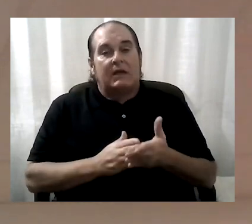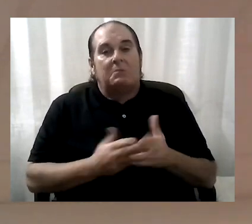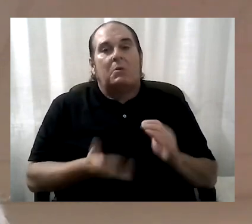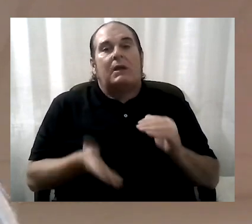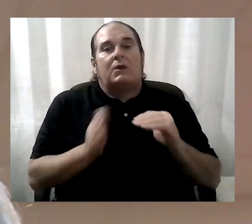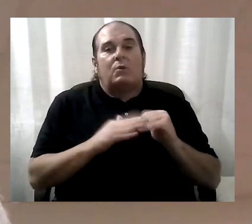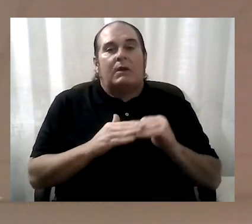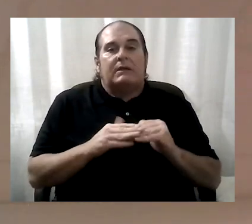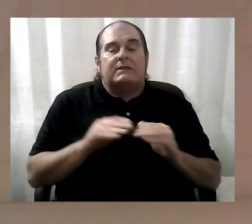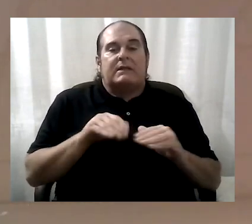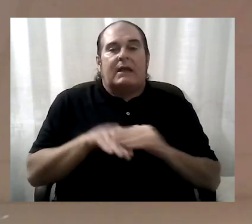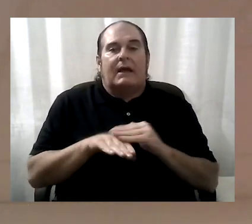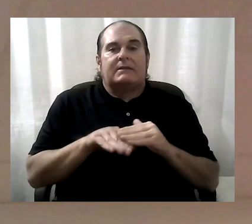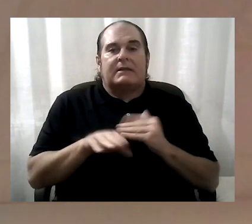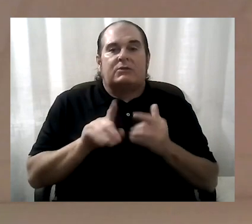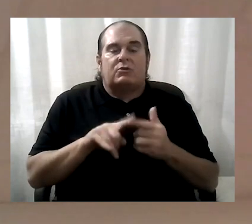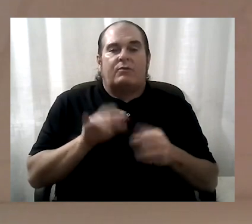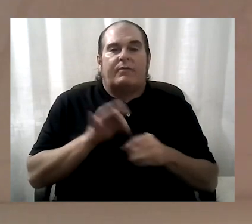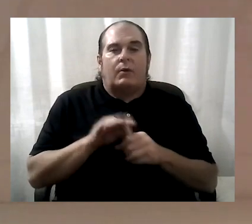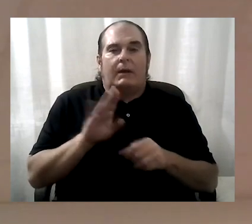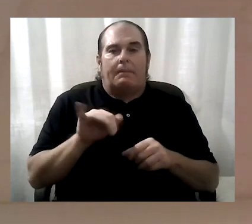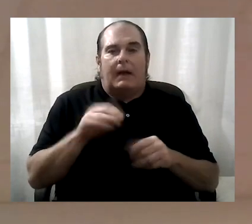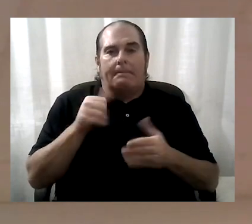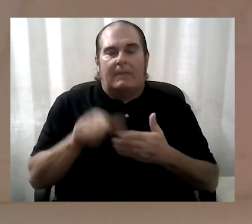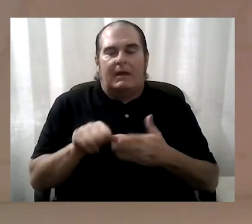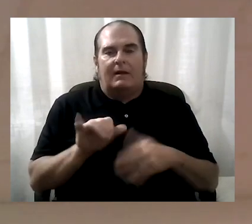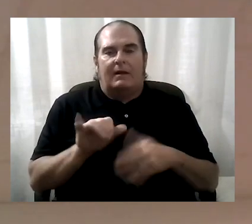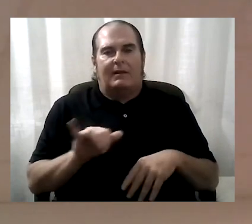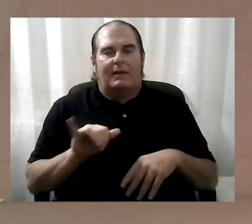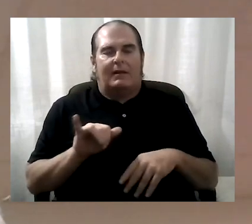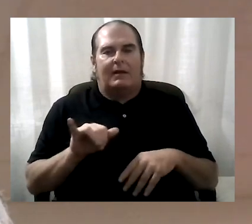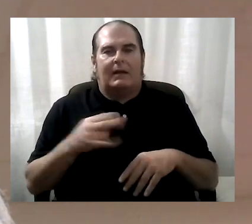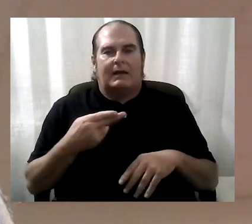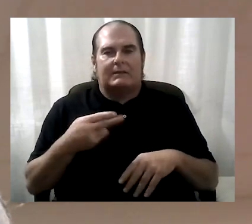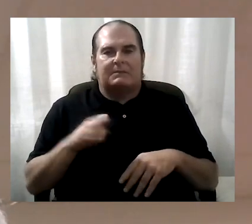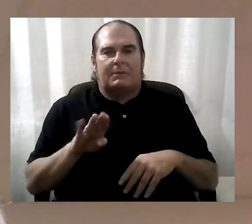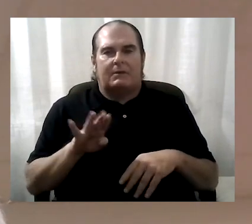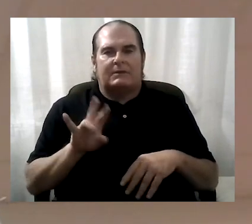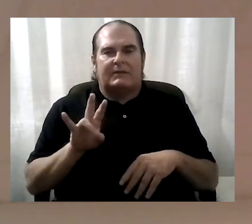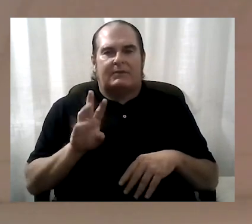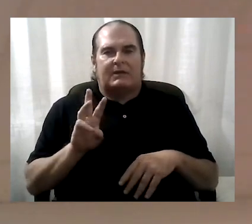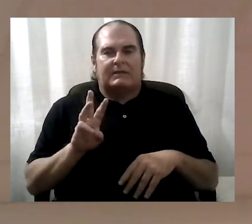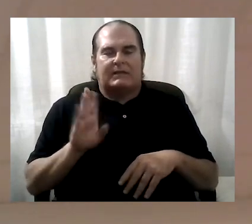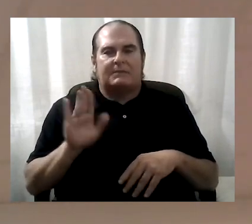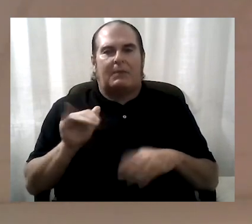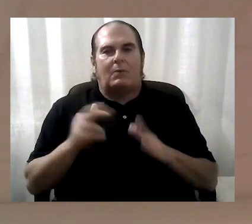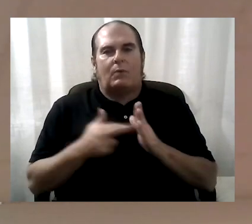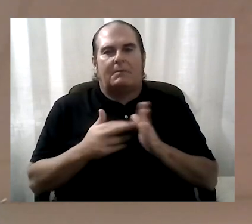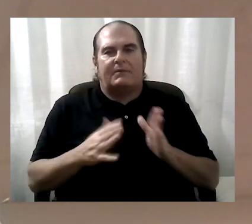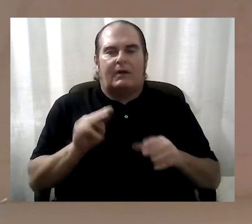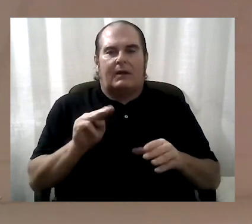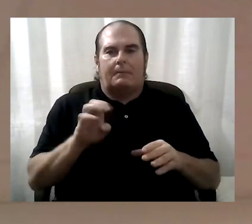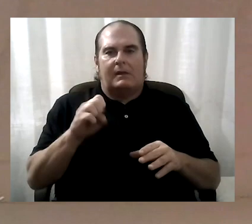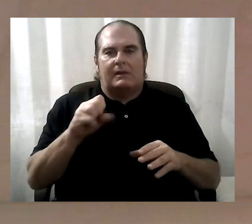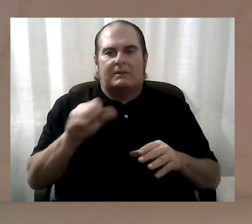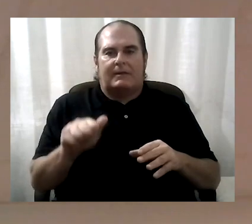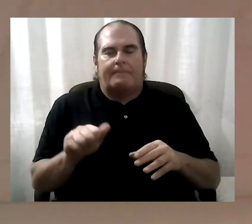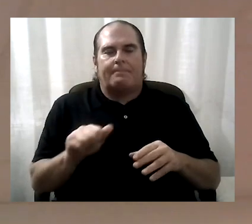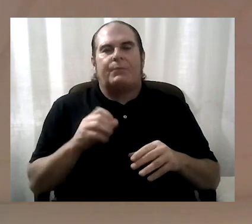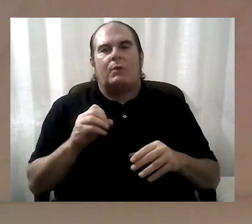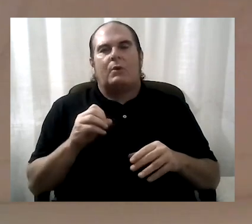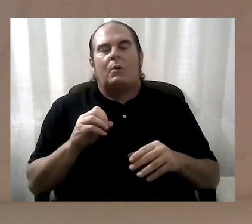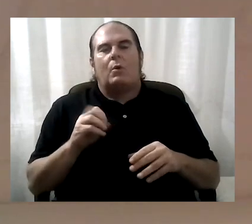by mail, such as House Bill 76 by Representative Mesa or House Bill 400